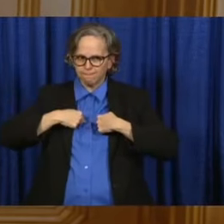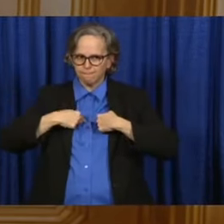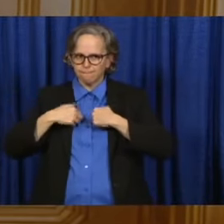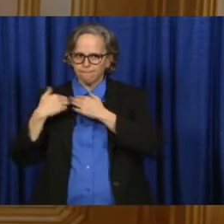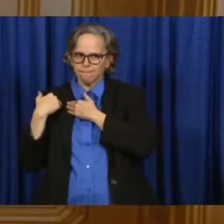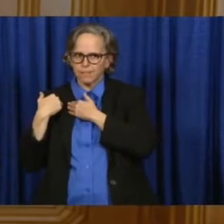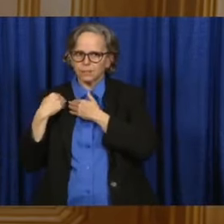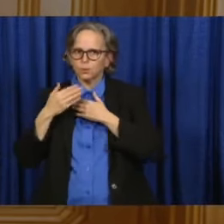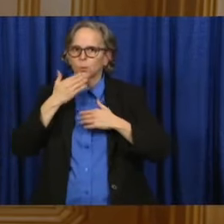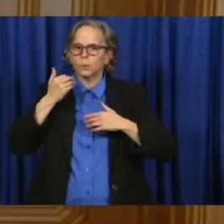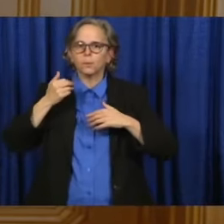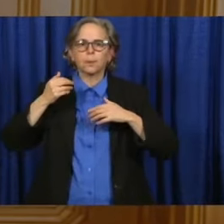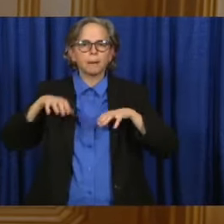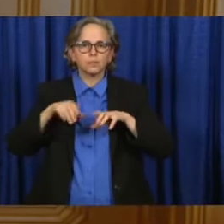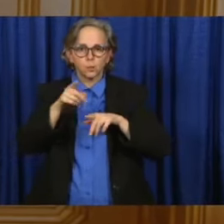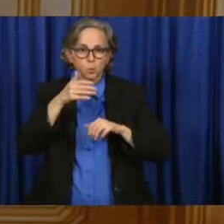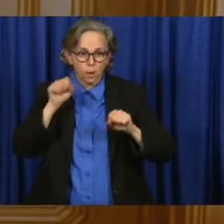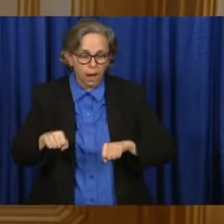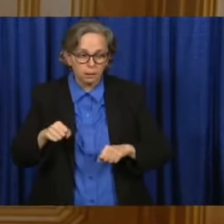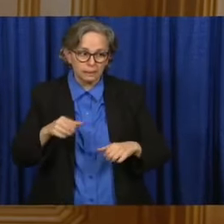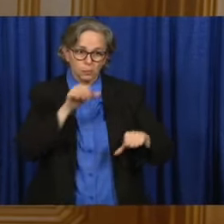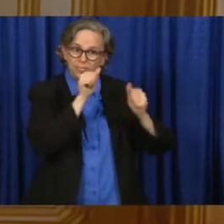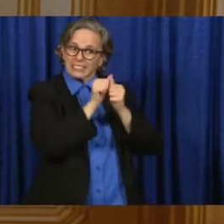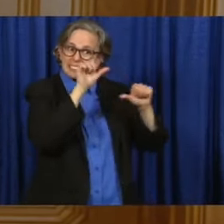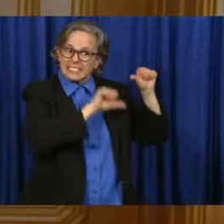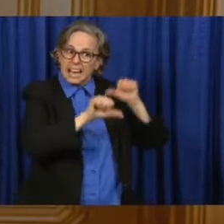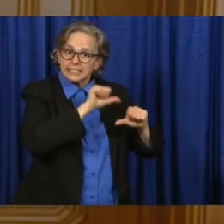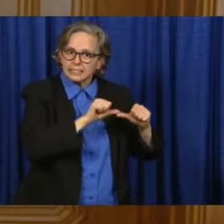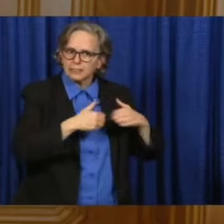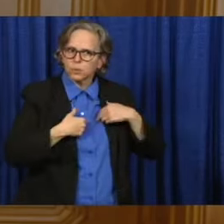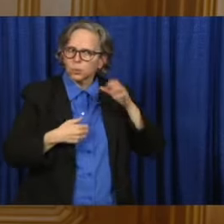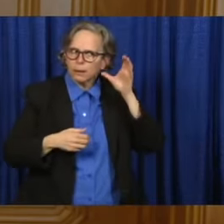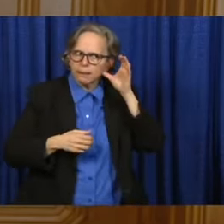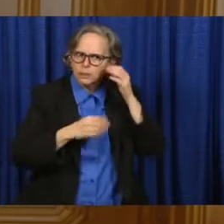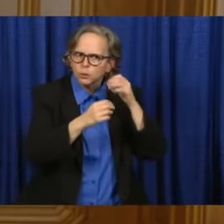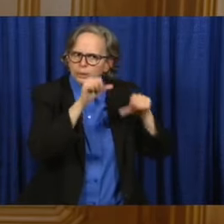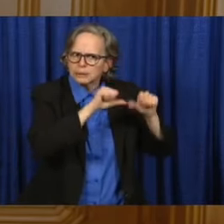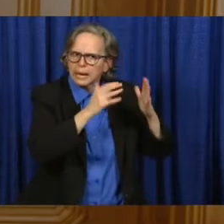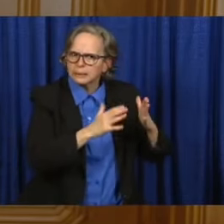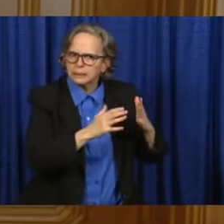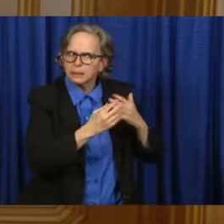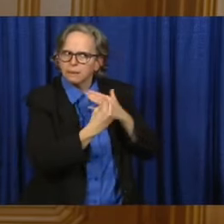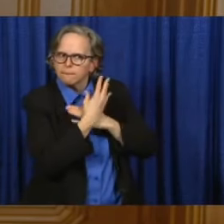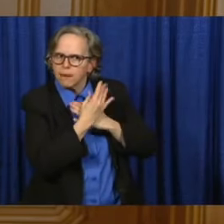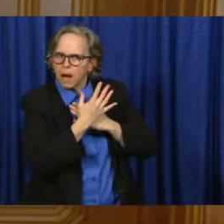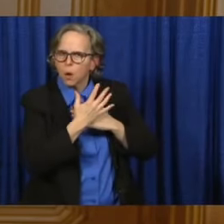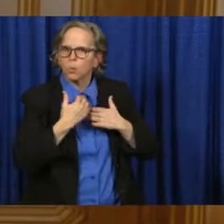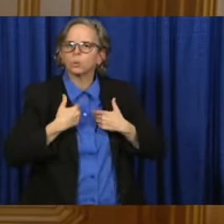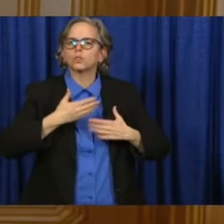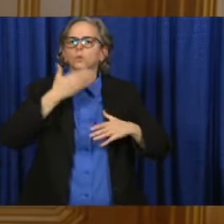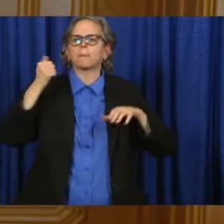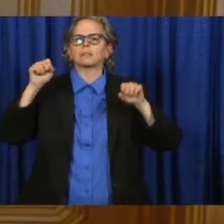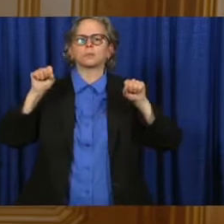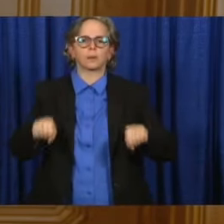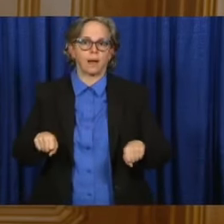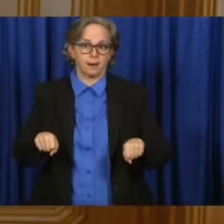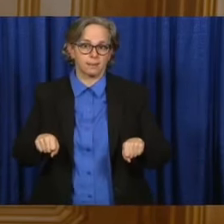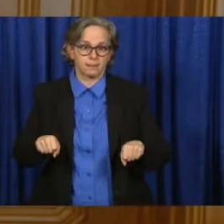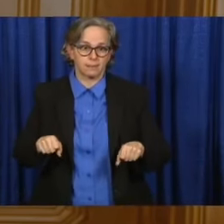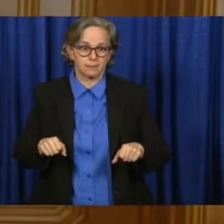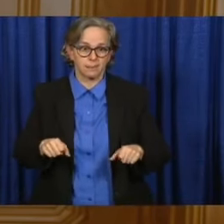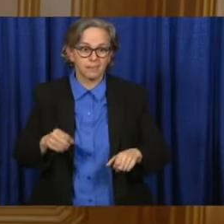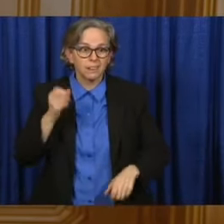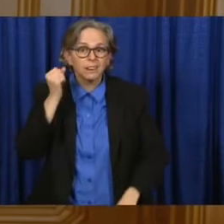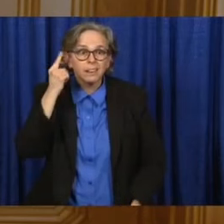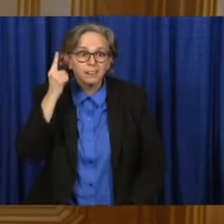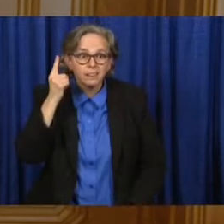the best people we can talk to. We've done this since the day we started doing this, the day we along